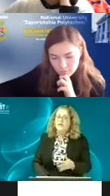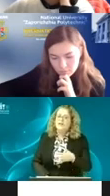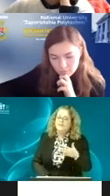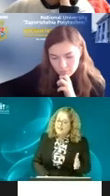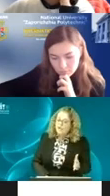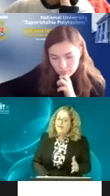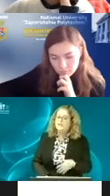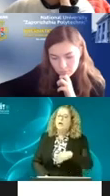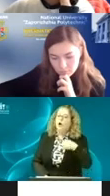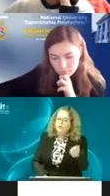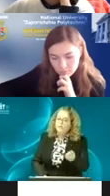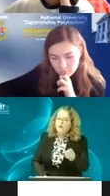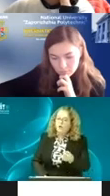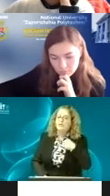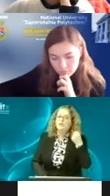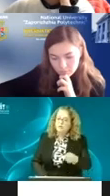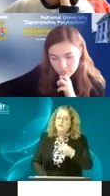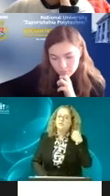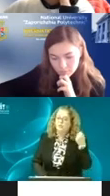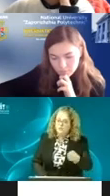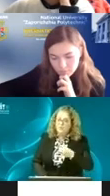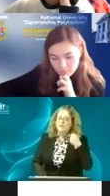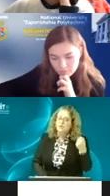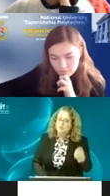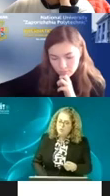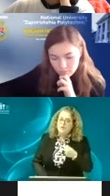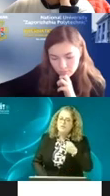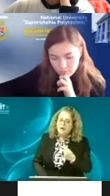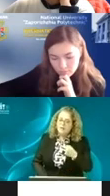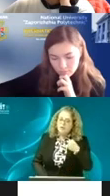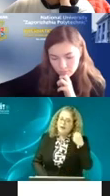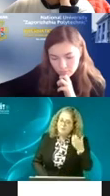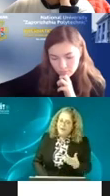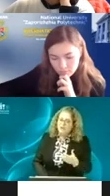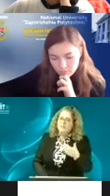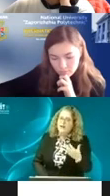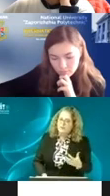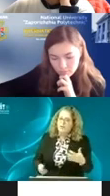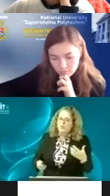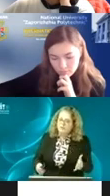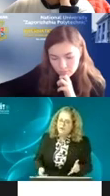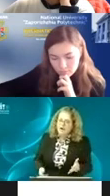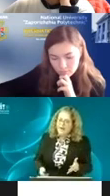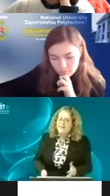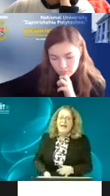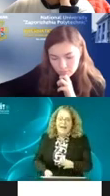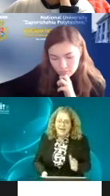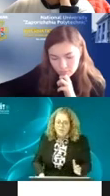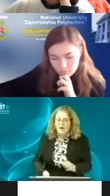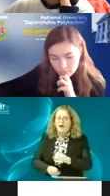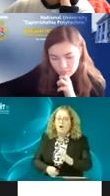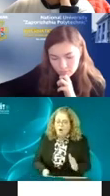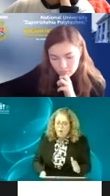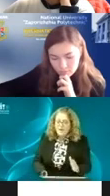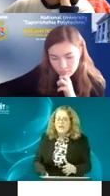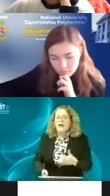self-service, touchless, on the go, as you do things, you want to speak as you do things. So the application is helping you to free your hands